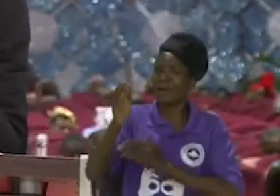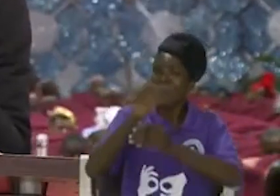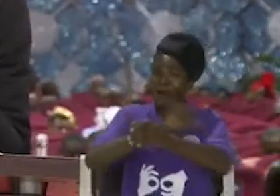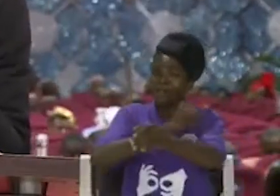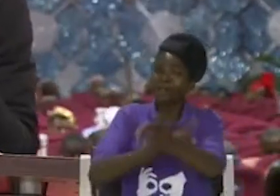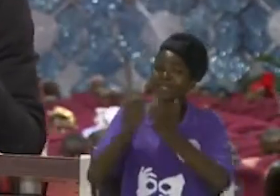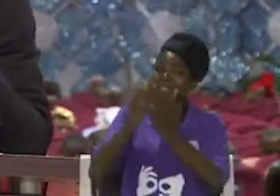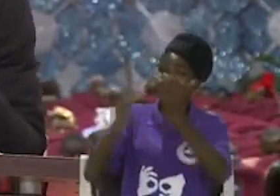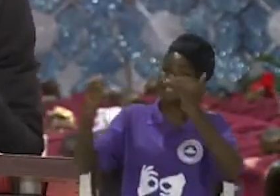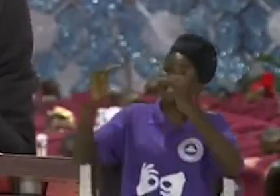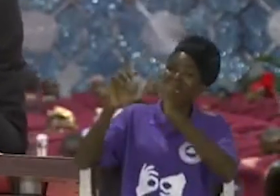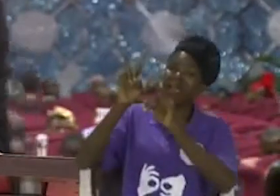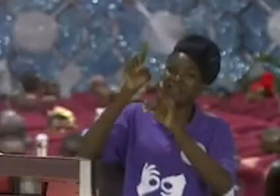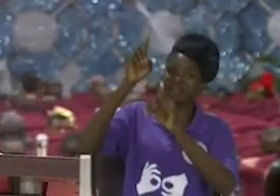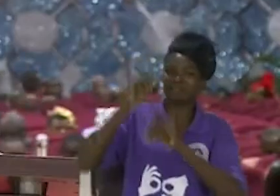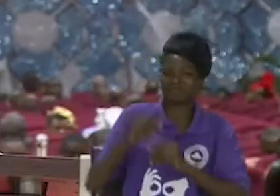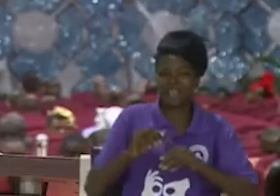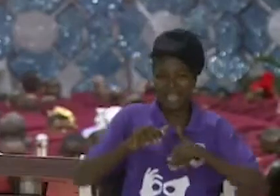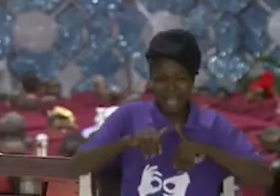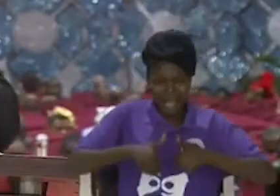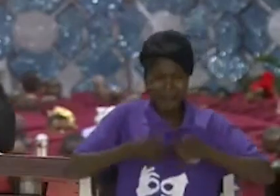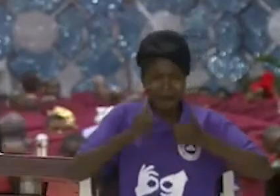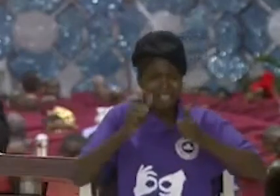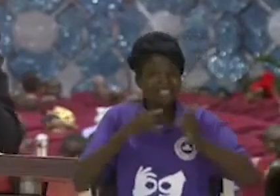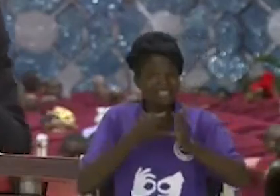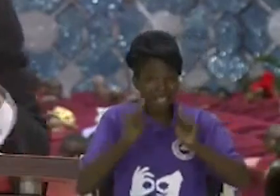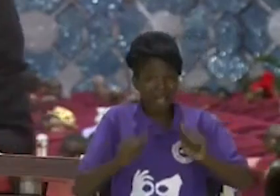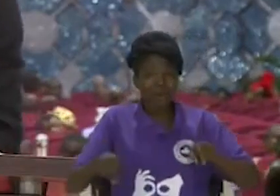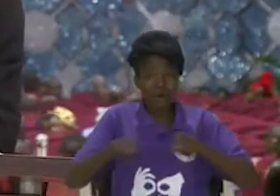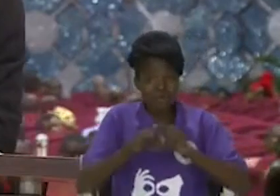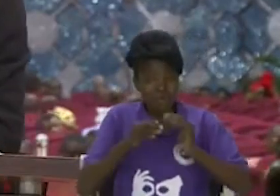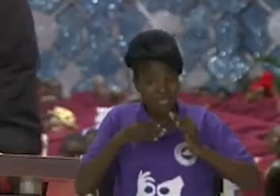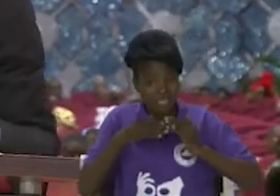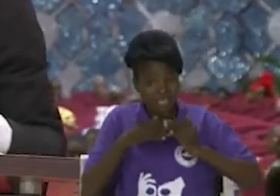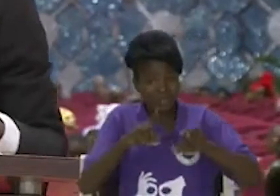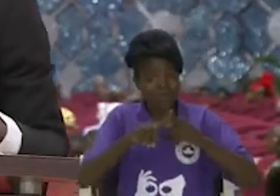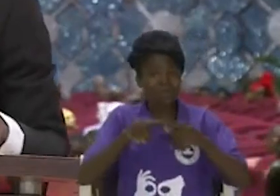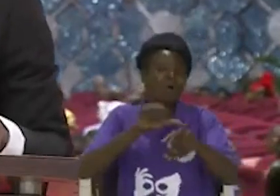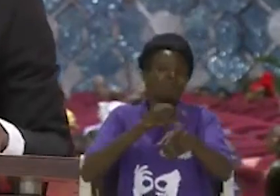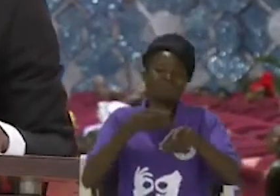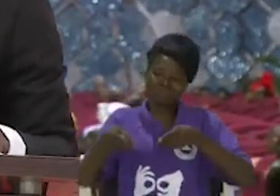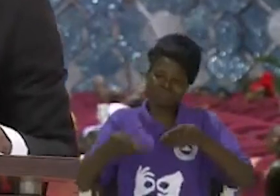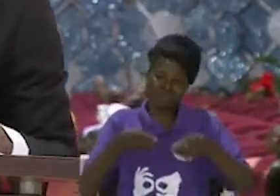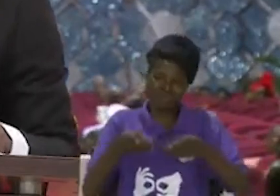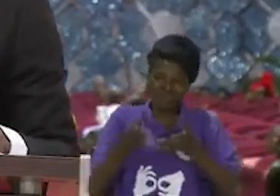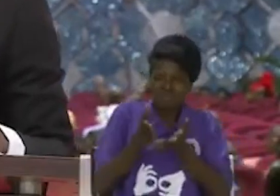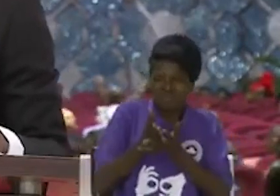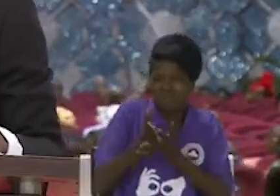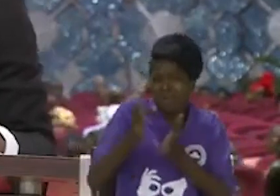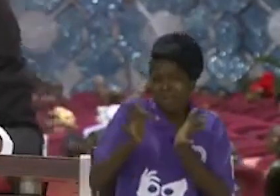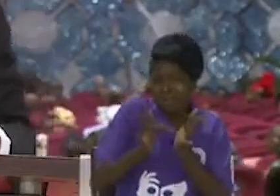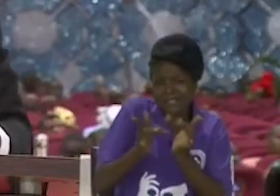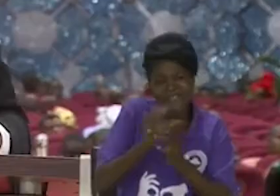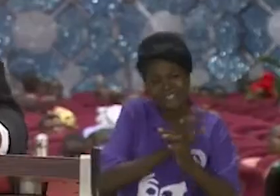to submission and how it leads to dominion is our Lord Jesus Christ. Philippians chapter 2 from verse 5 to